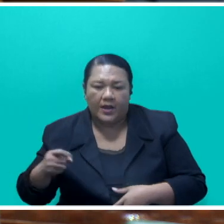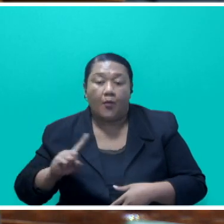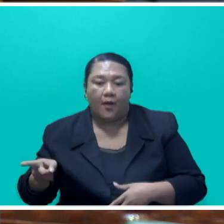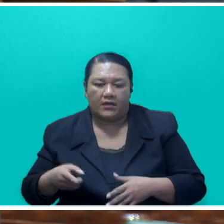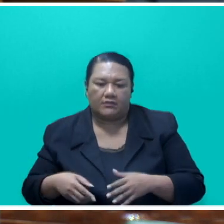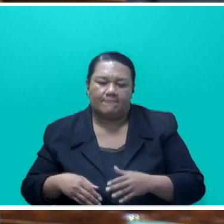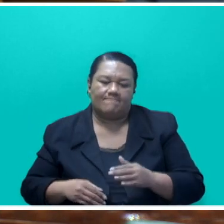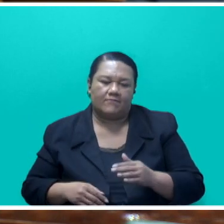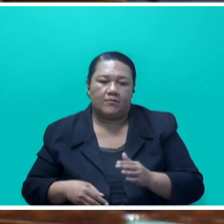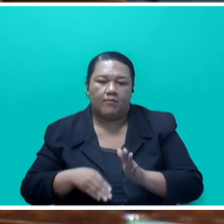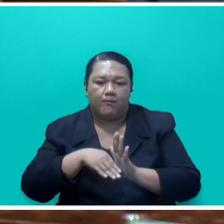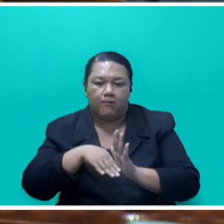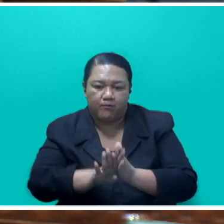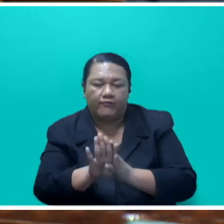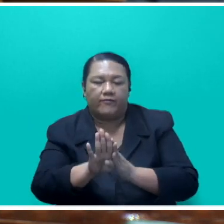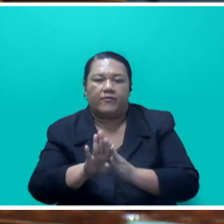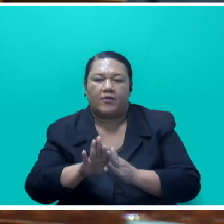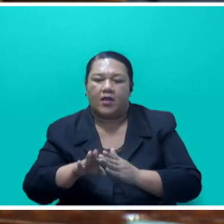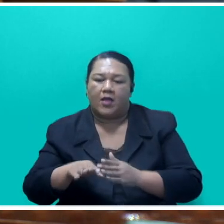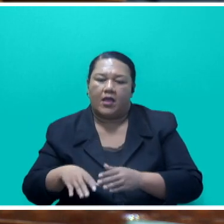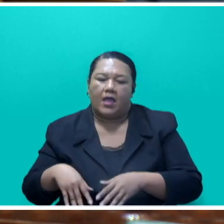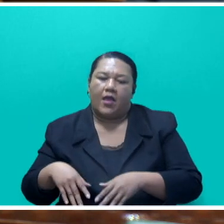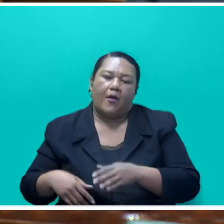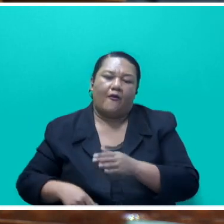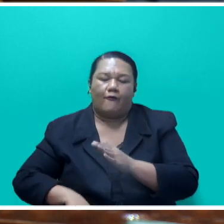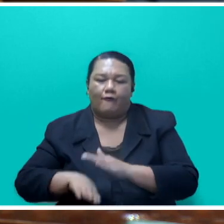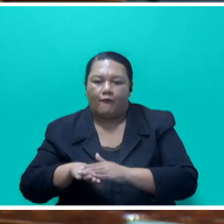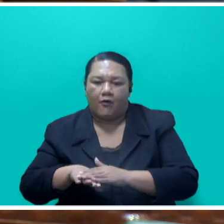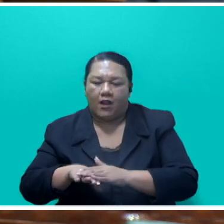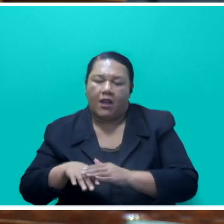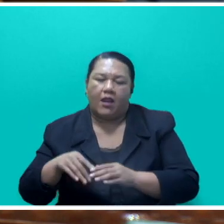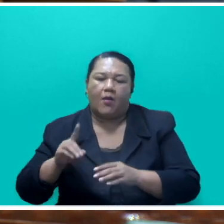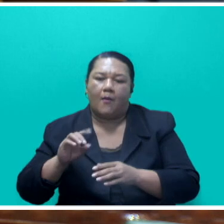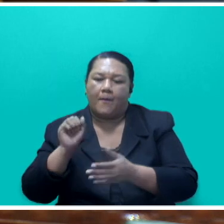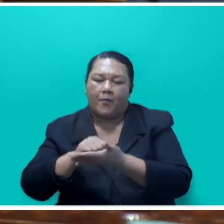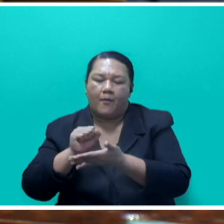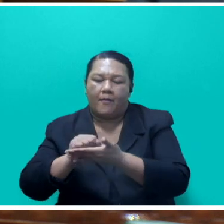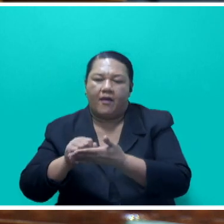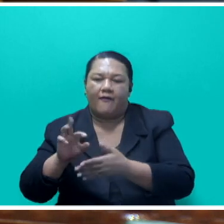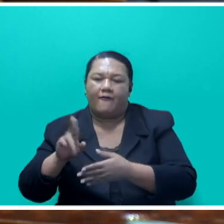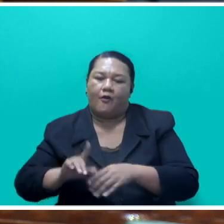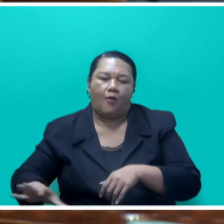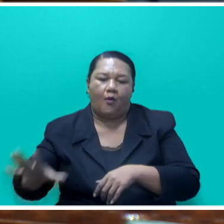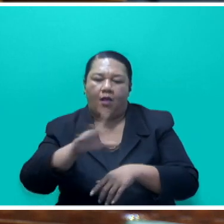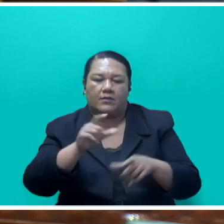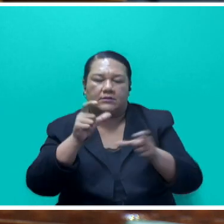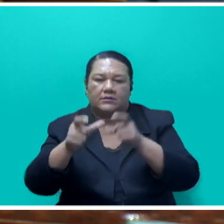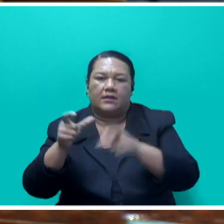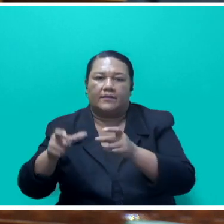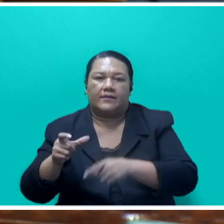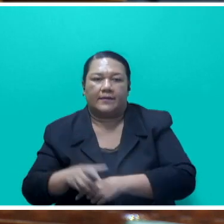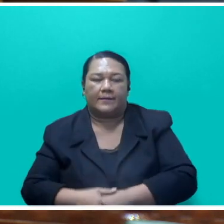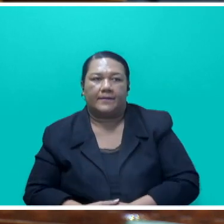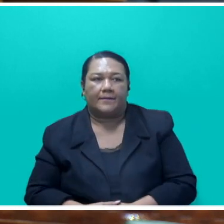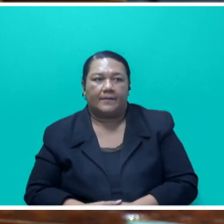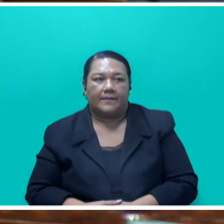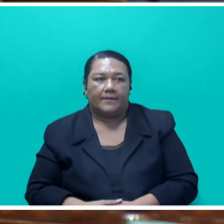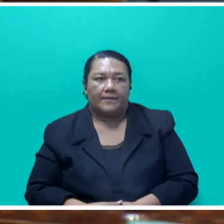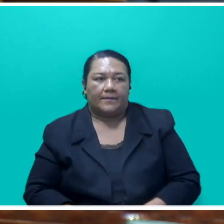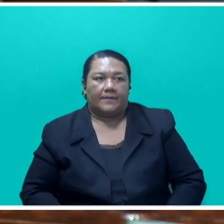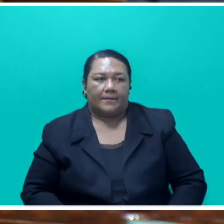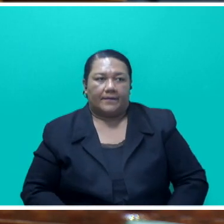And what Excellency says, "I am grateful to note that the change in government has taken place peacefully and swiftly,